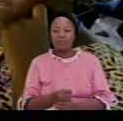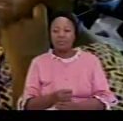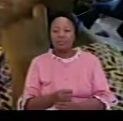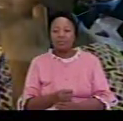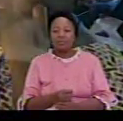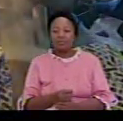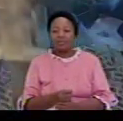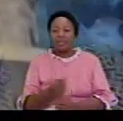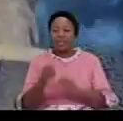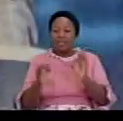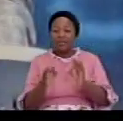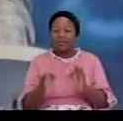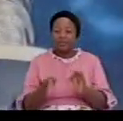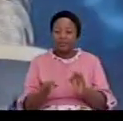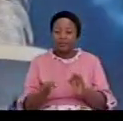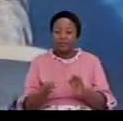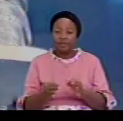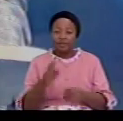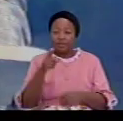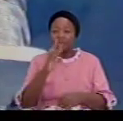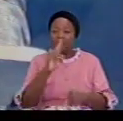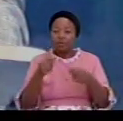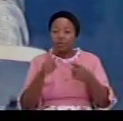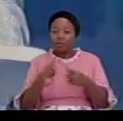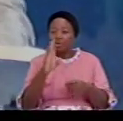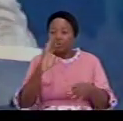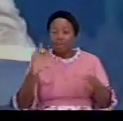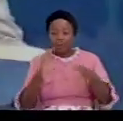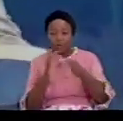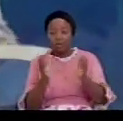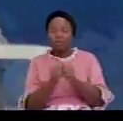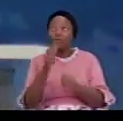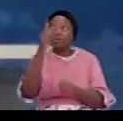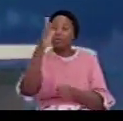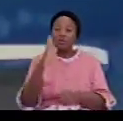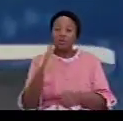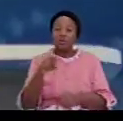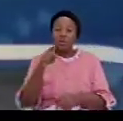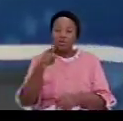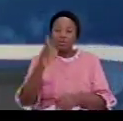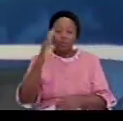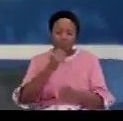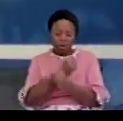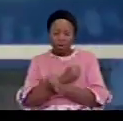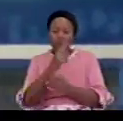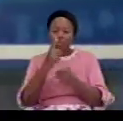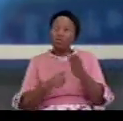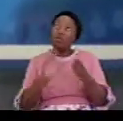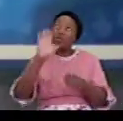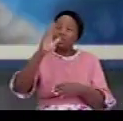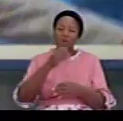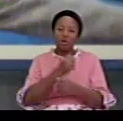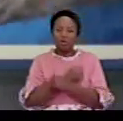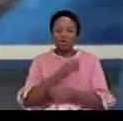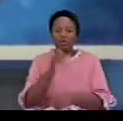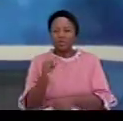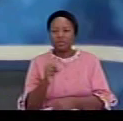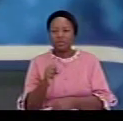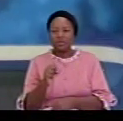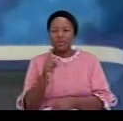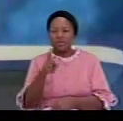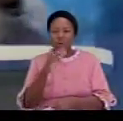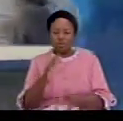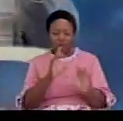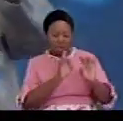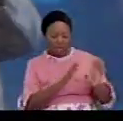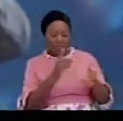If you're going to be acquainted with God, you will love what he loves. You will